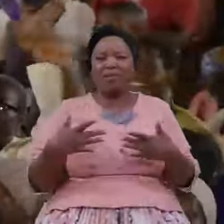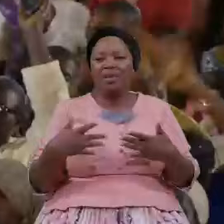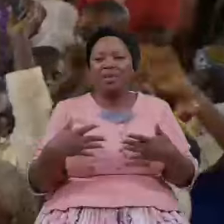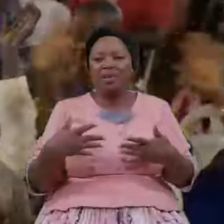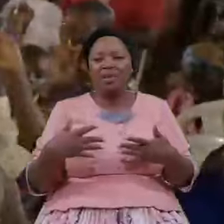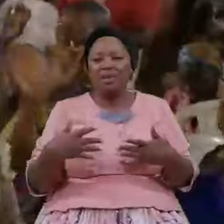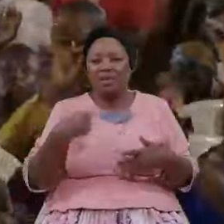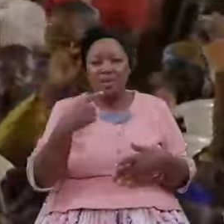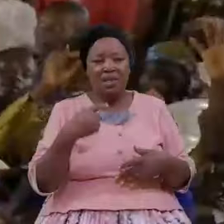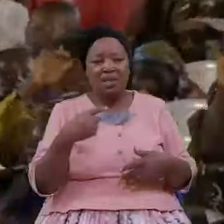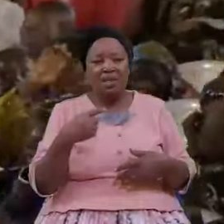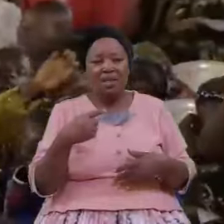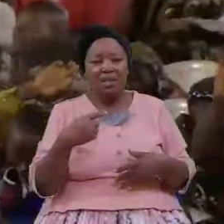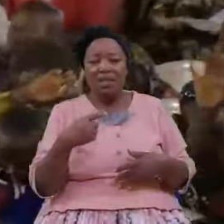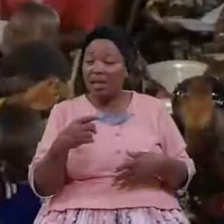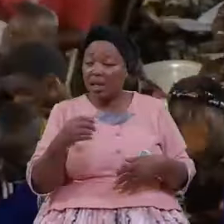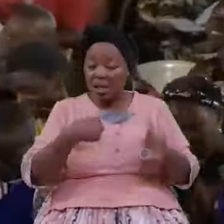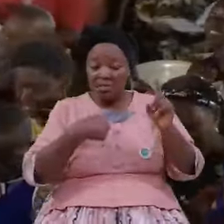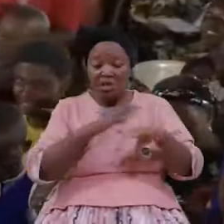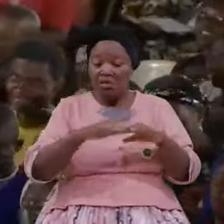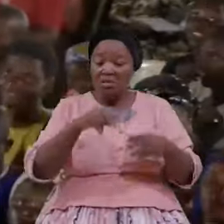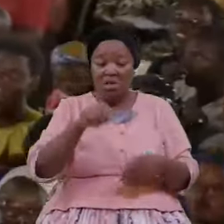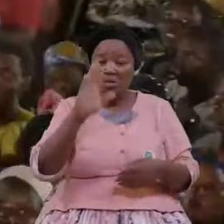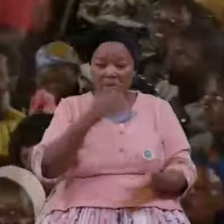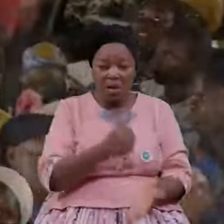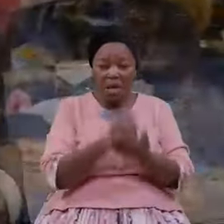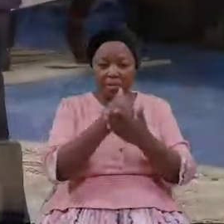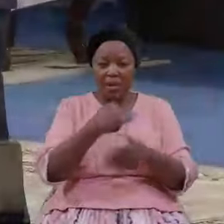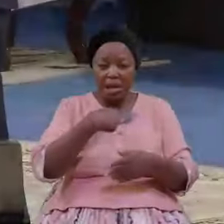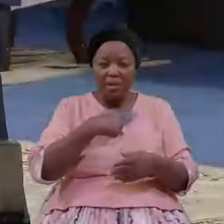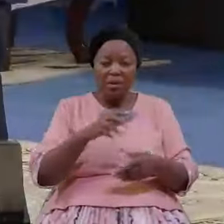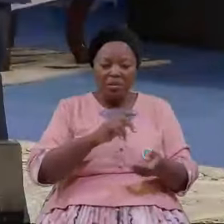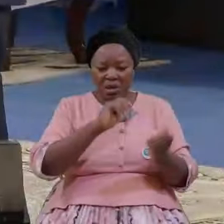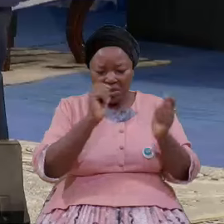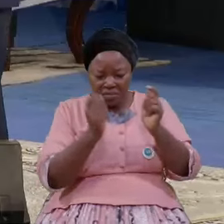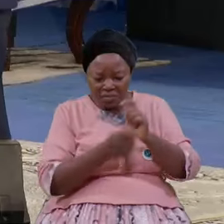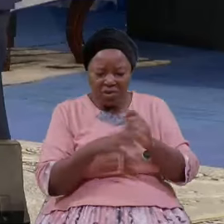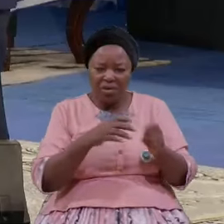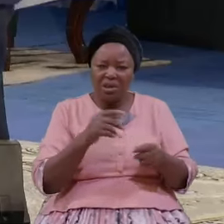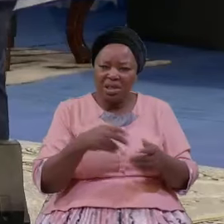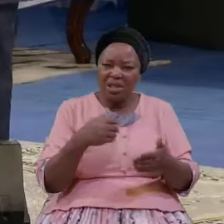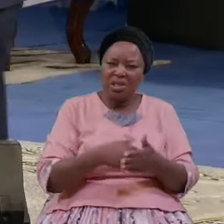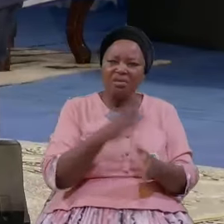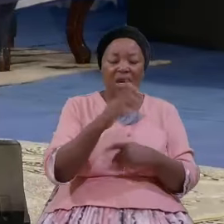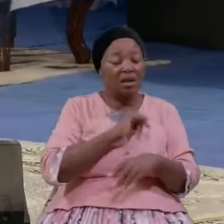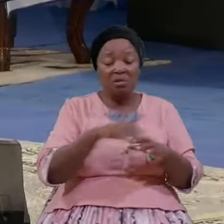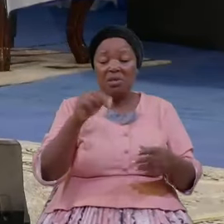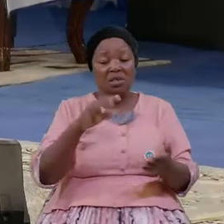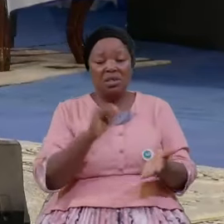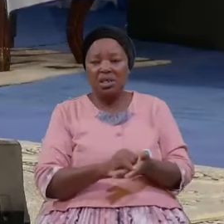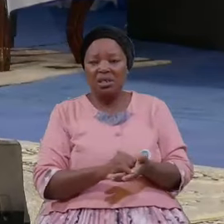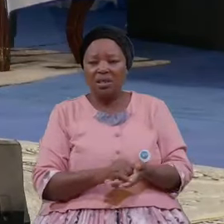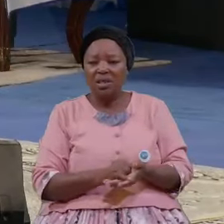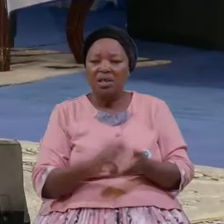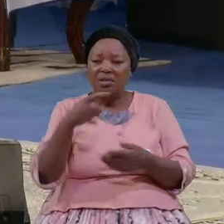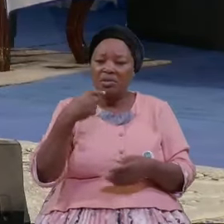I don't even need your help, that I will turn over a new leaf. He said, I don't need that. You say, I